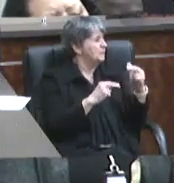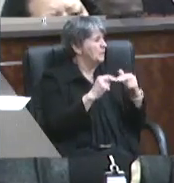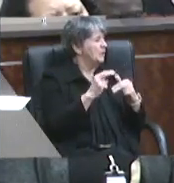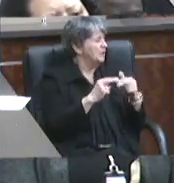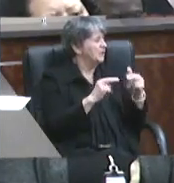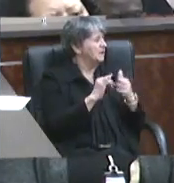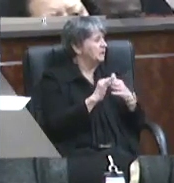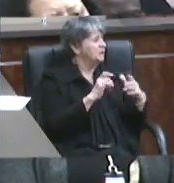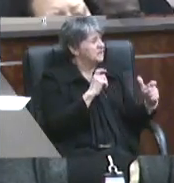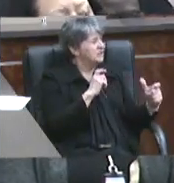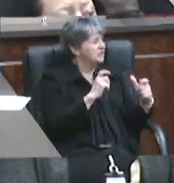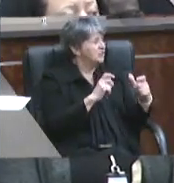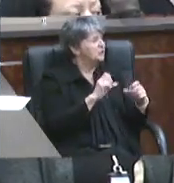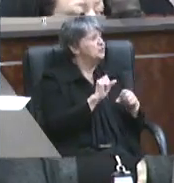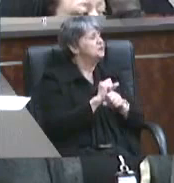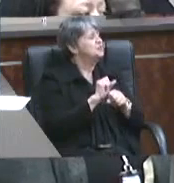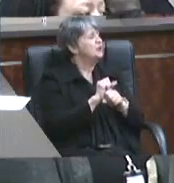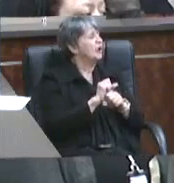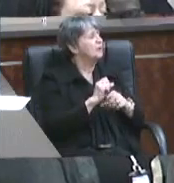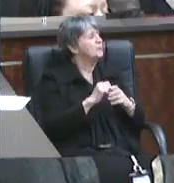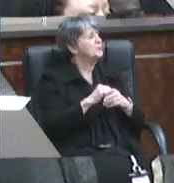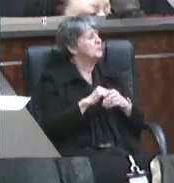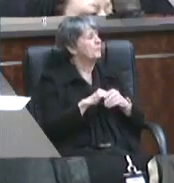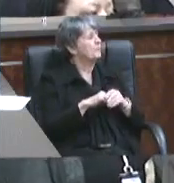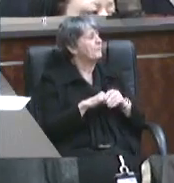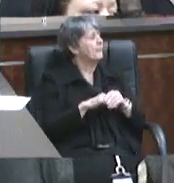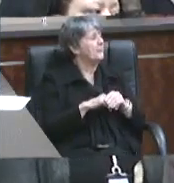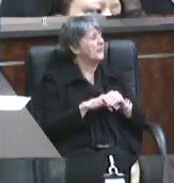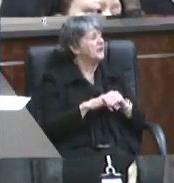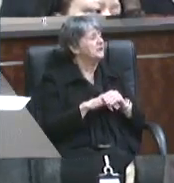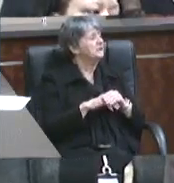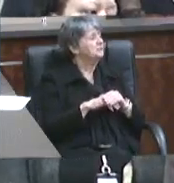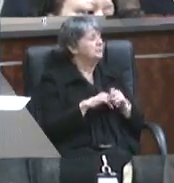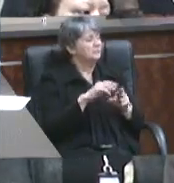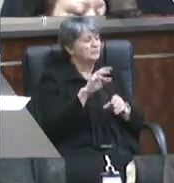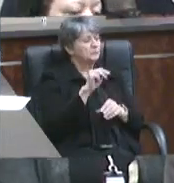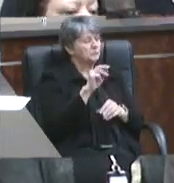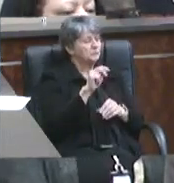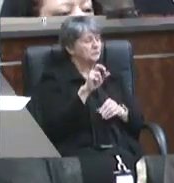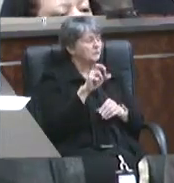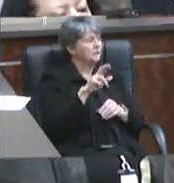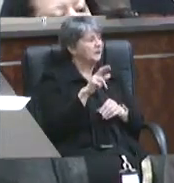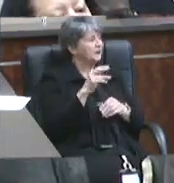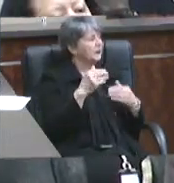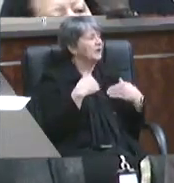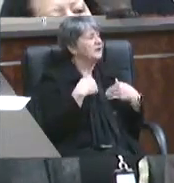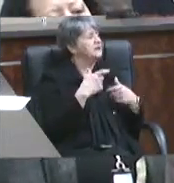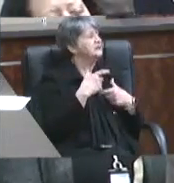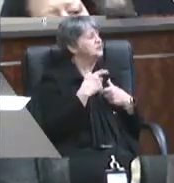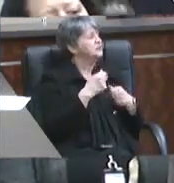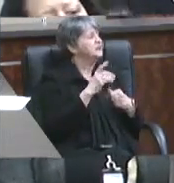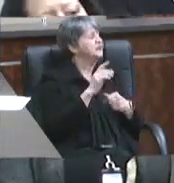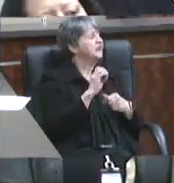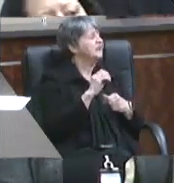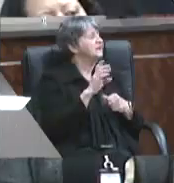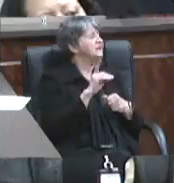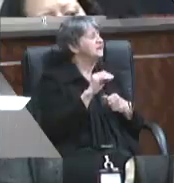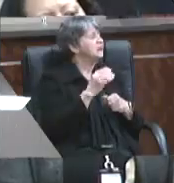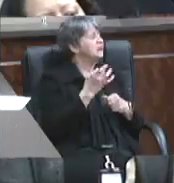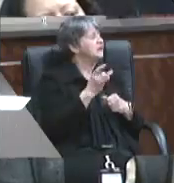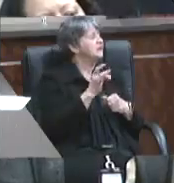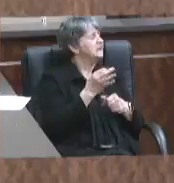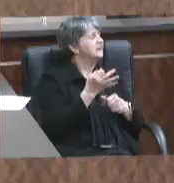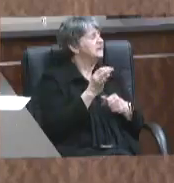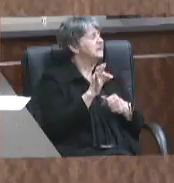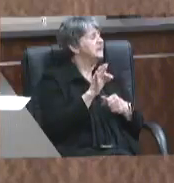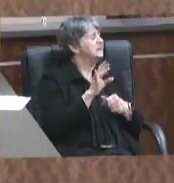put that building together. The mayor had an interesting date he mentioned tonight, December 18th, 1987, the first day as a